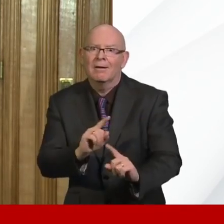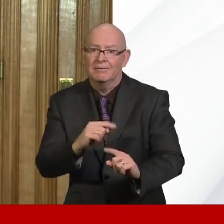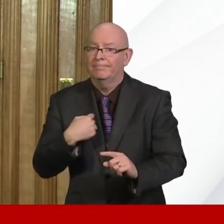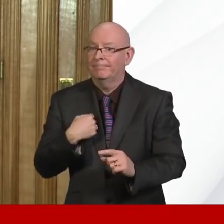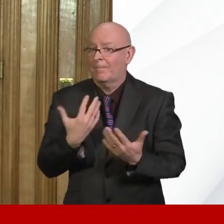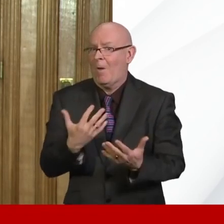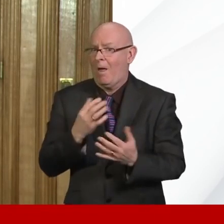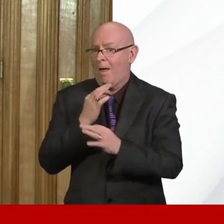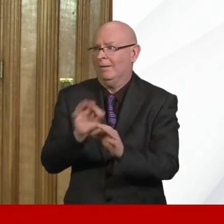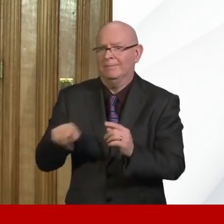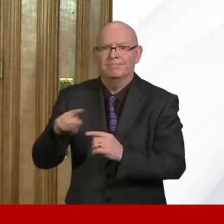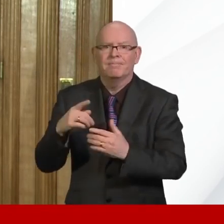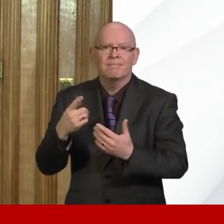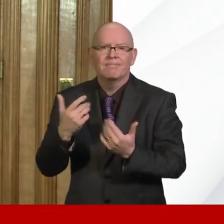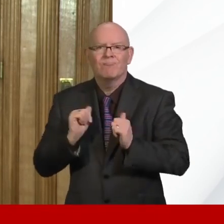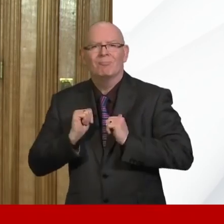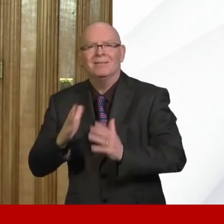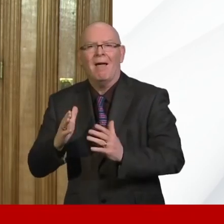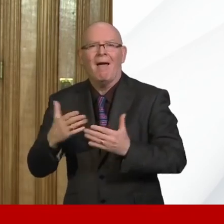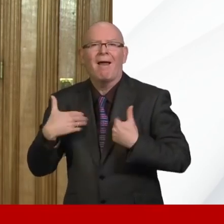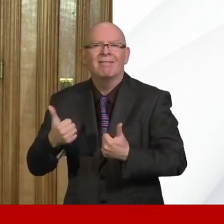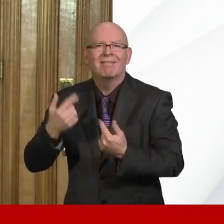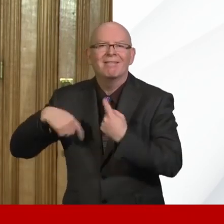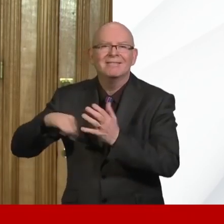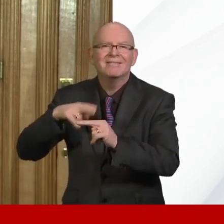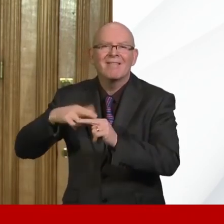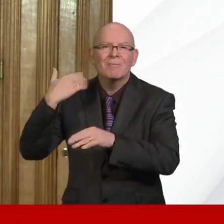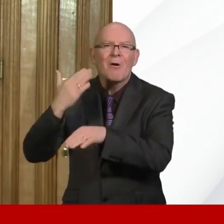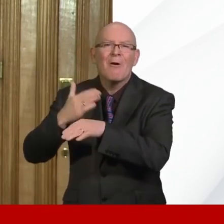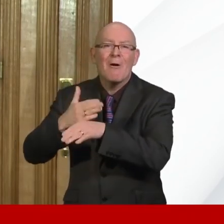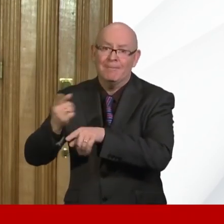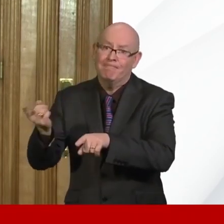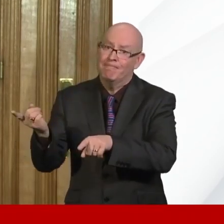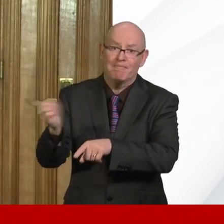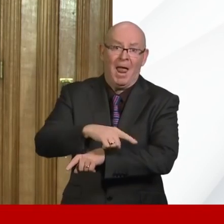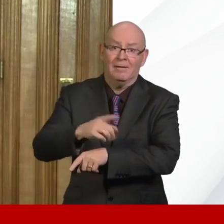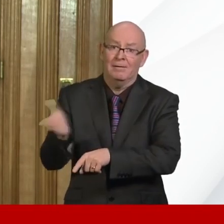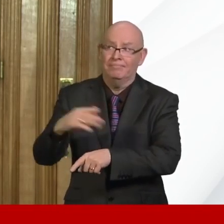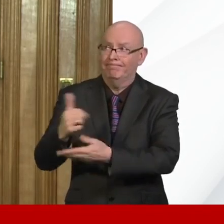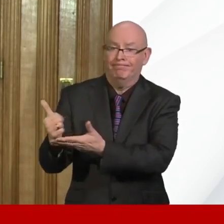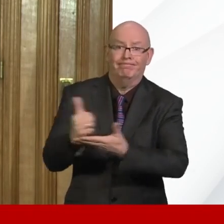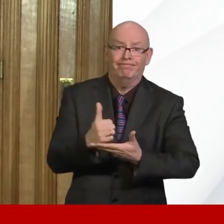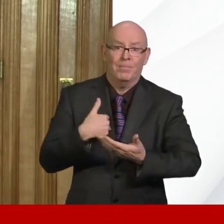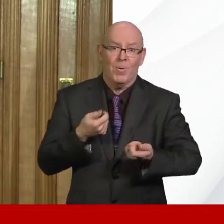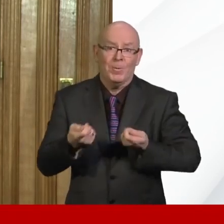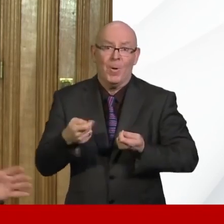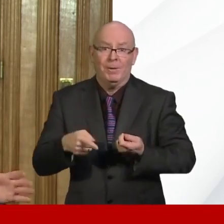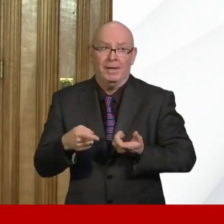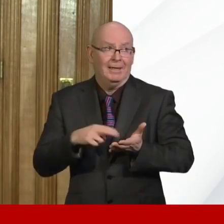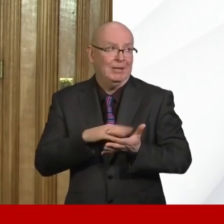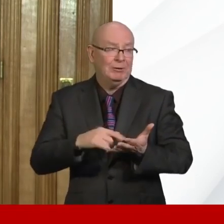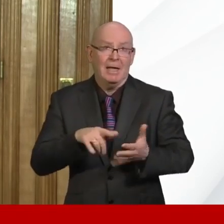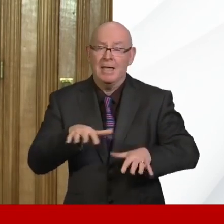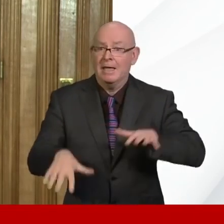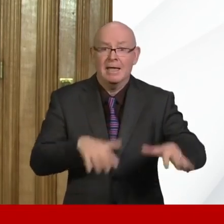best scientific advice. And we come today to the key issue of schools, where we've been